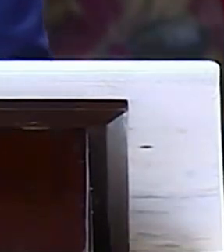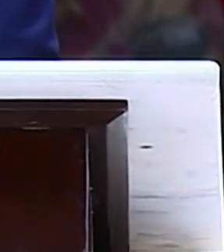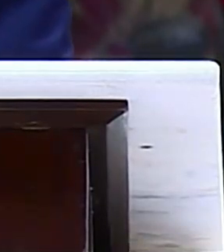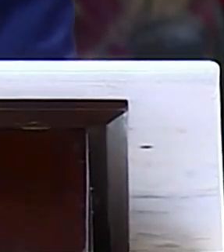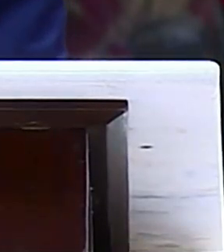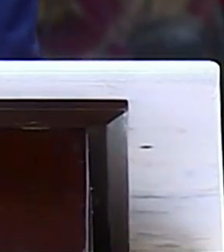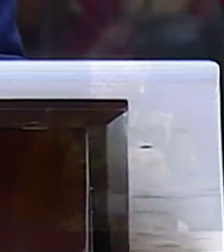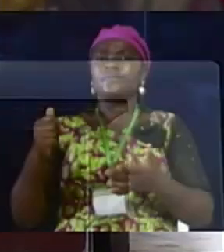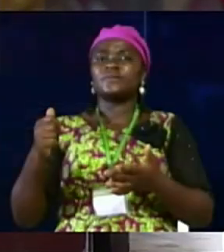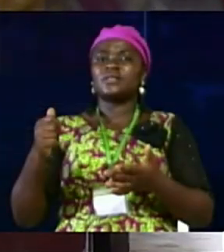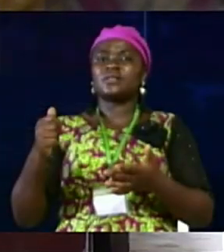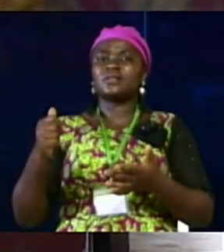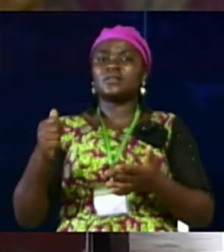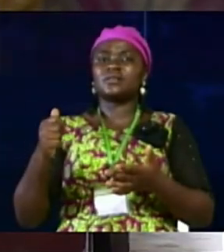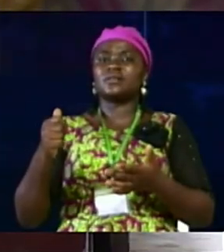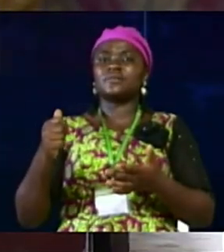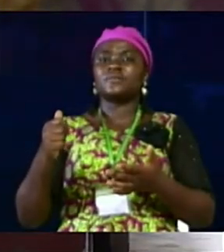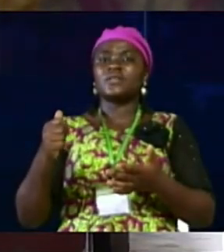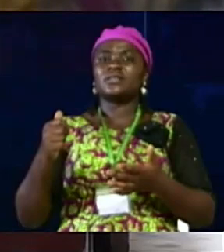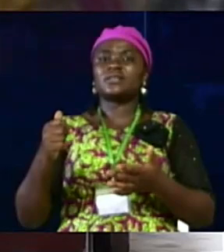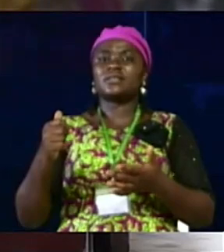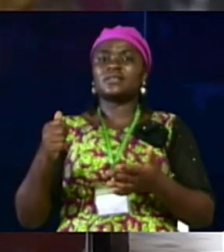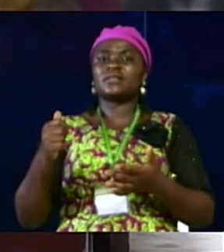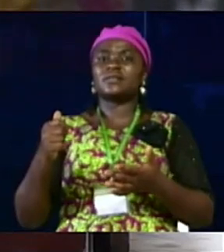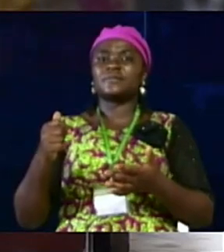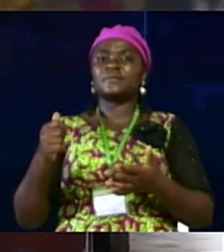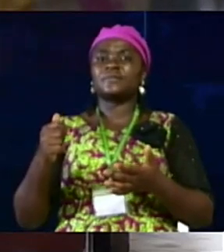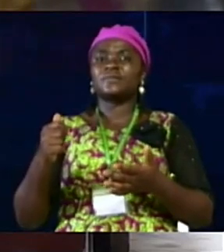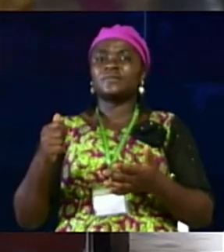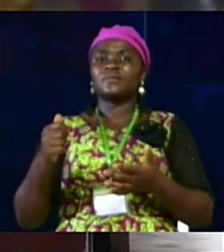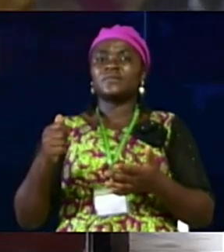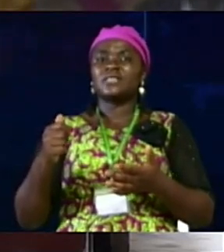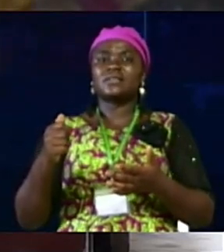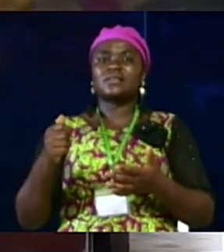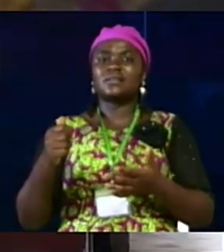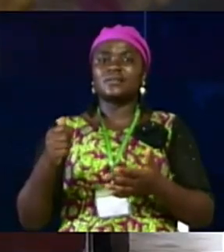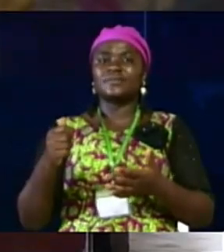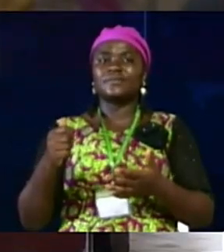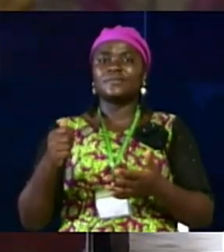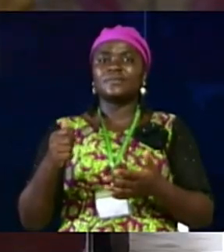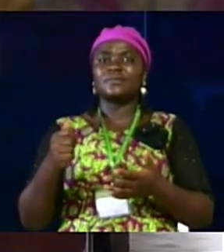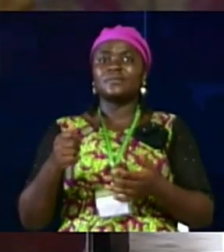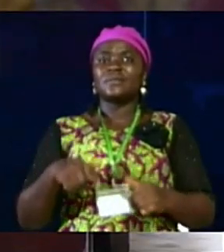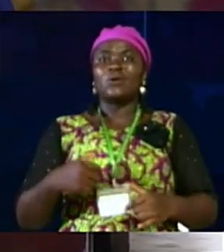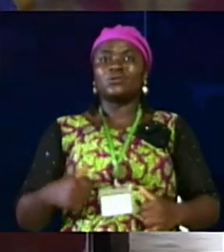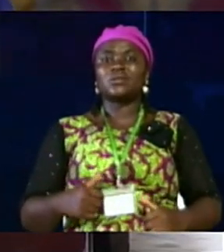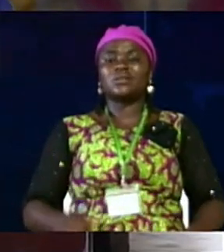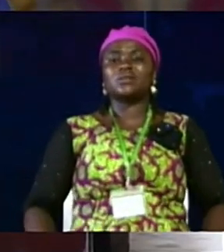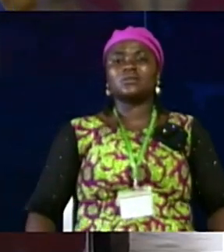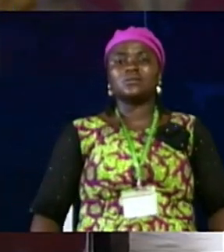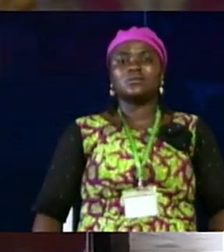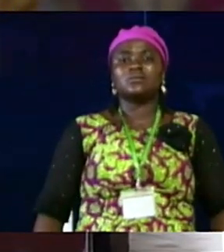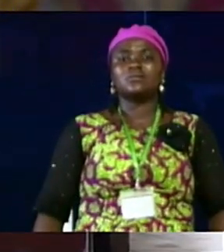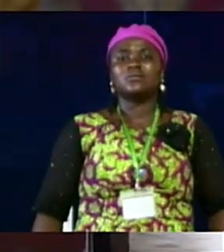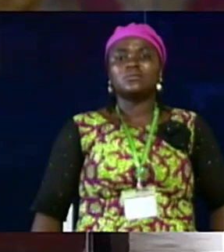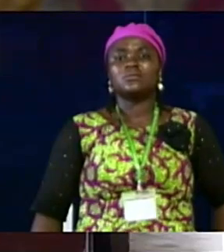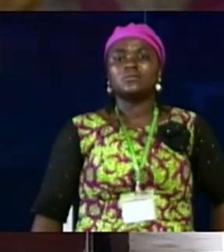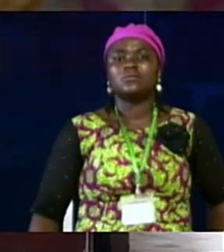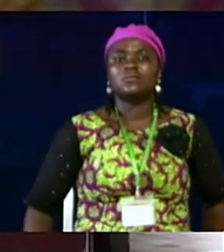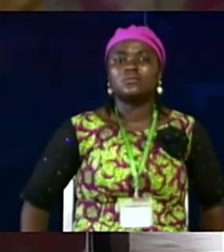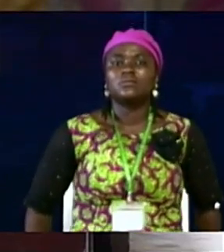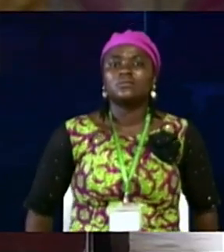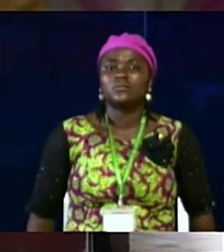I would like to begin by thanking our daddy and mommy for this unique privilege to bring the